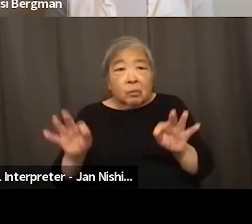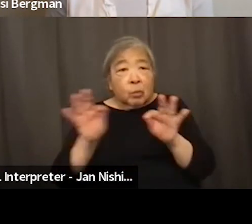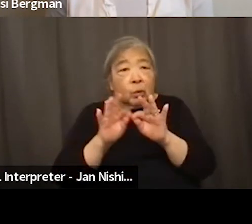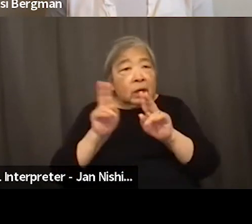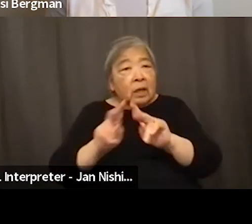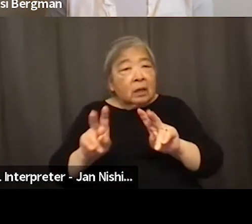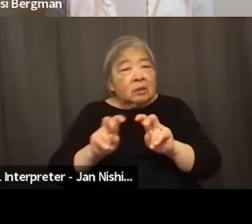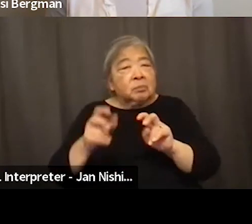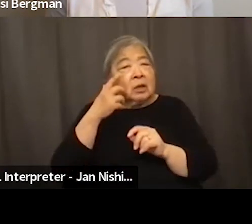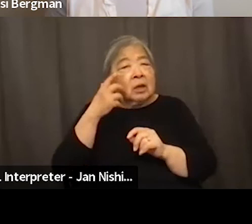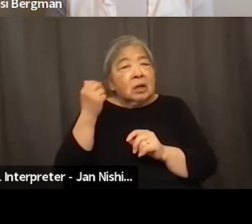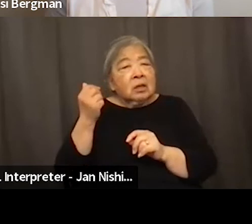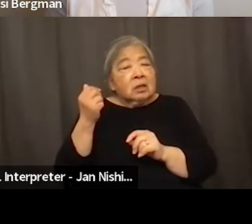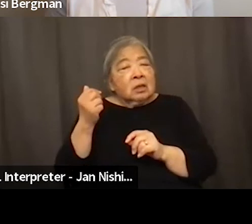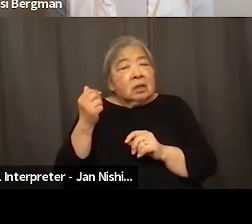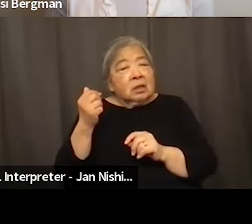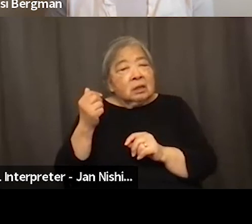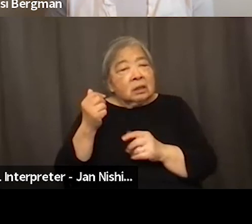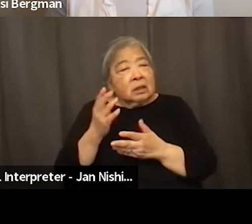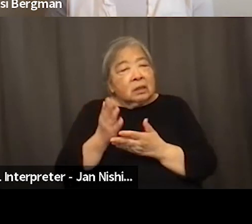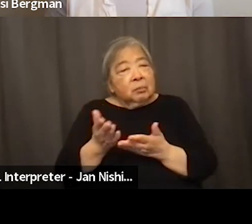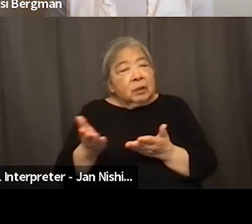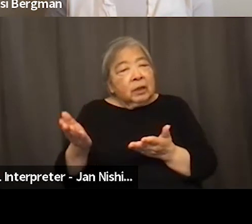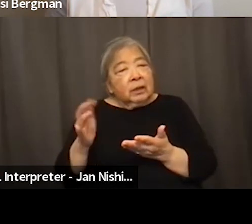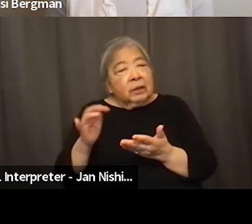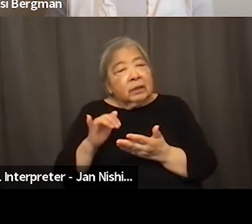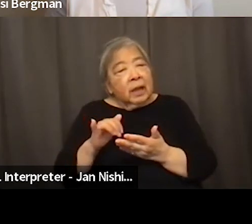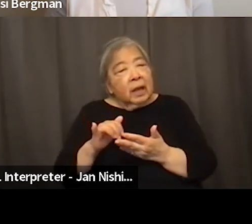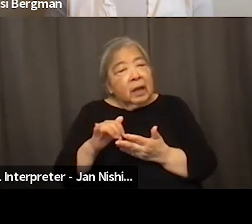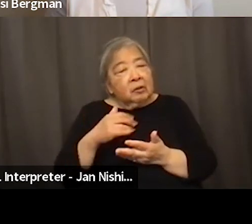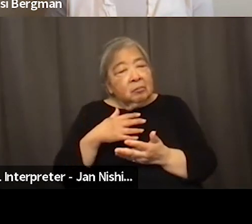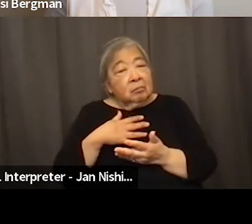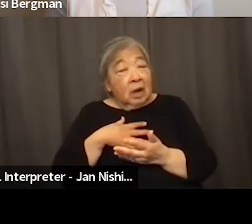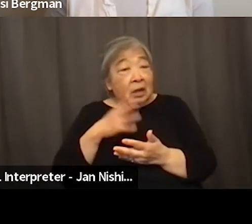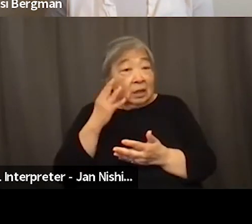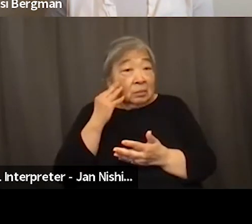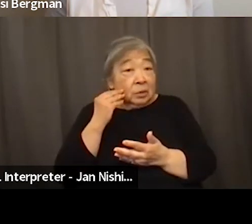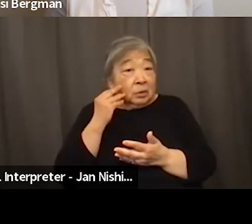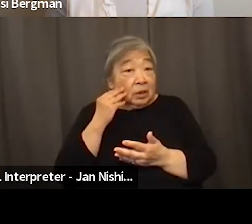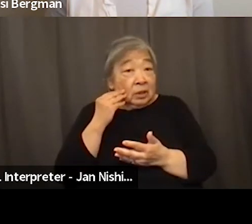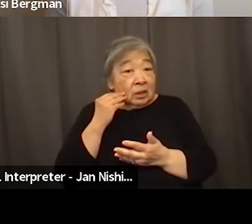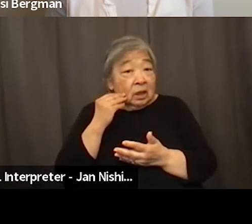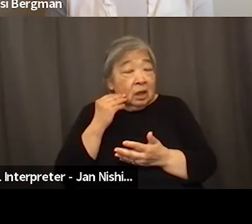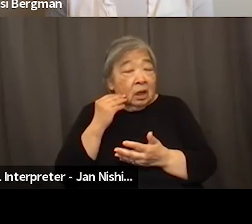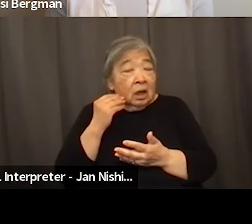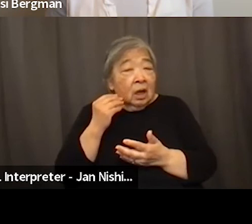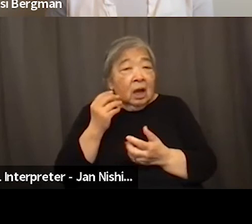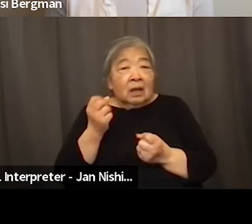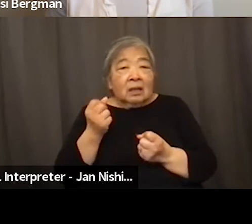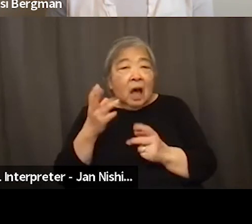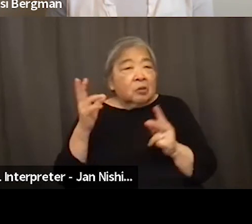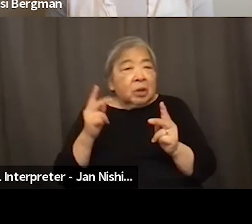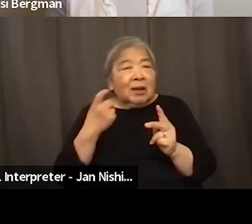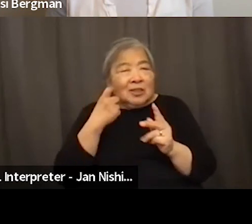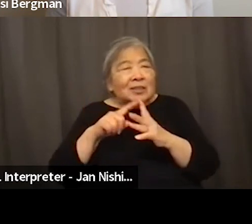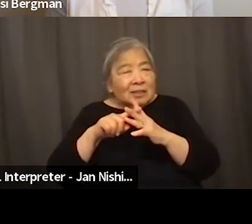analysis, because it's something that, in my experience, a lot of people are just starting to